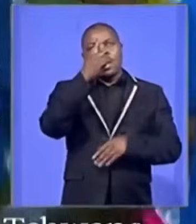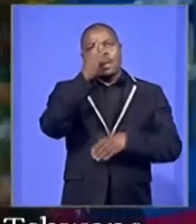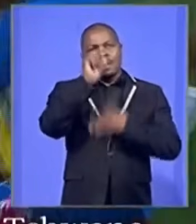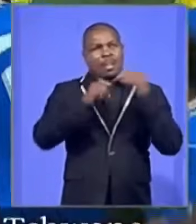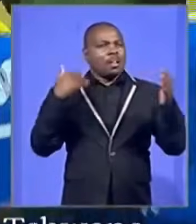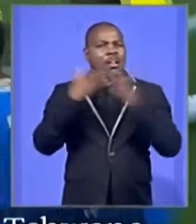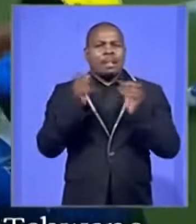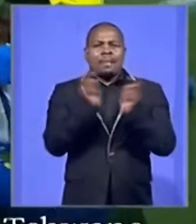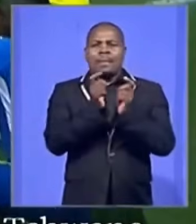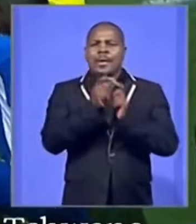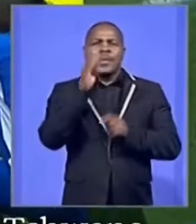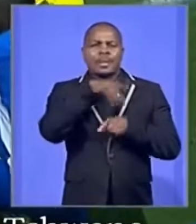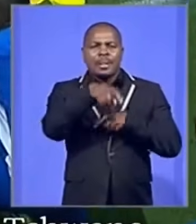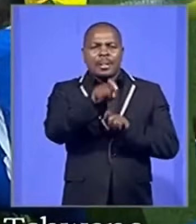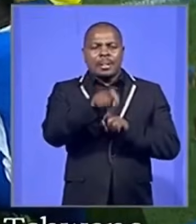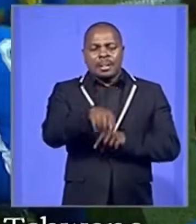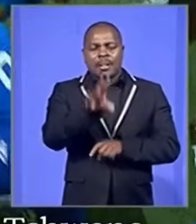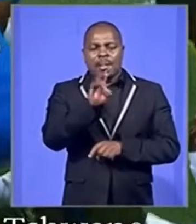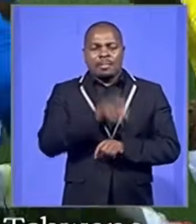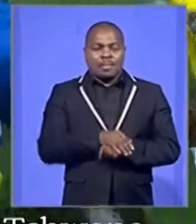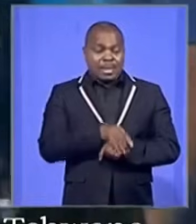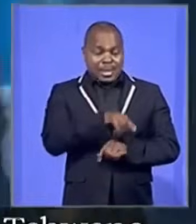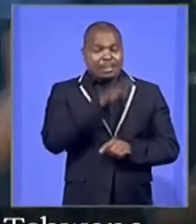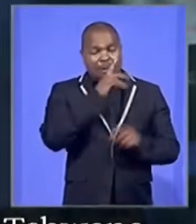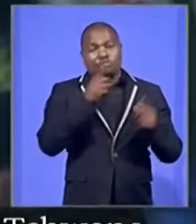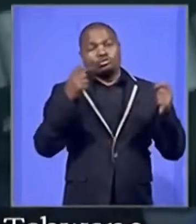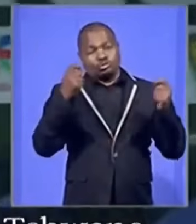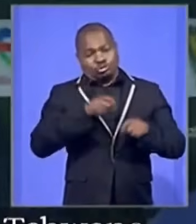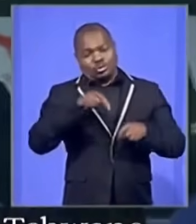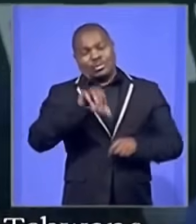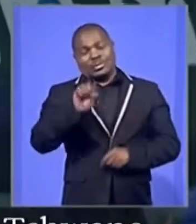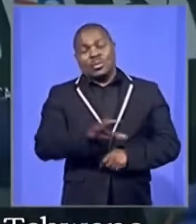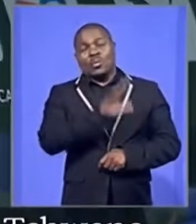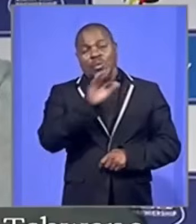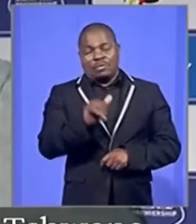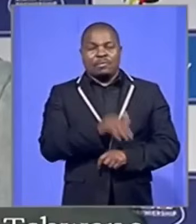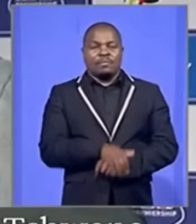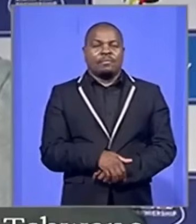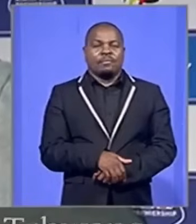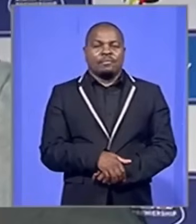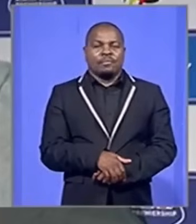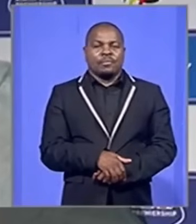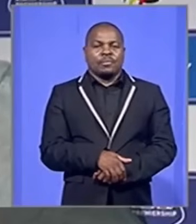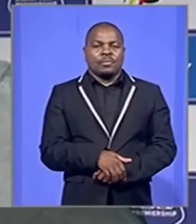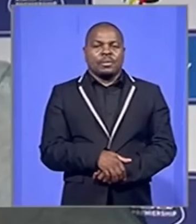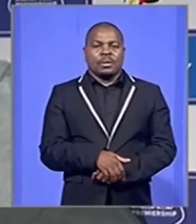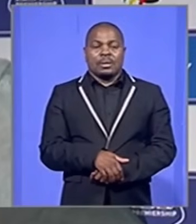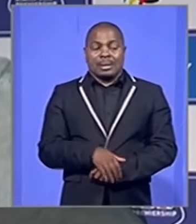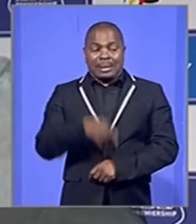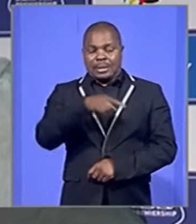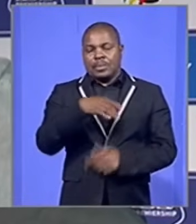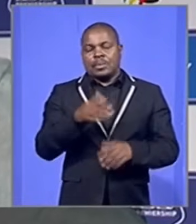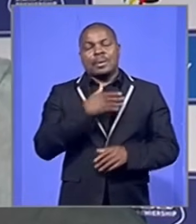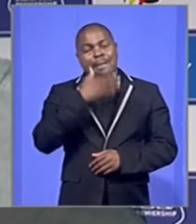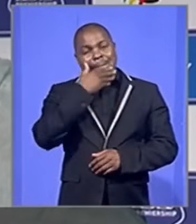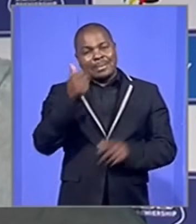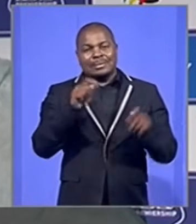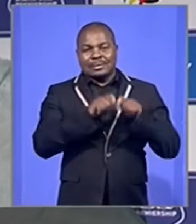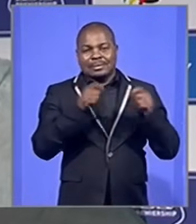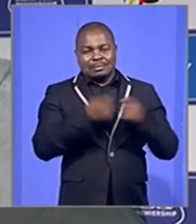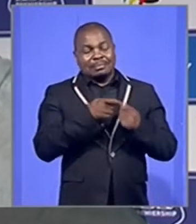Laboraro. Ho bontsha ka mo sehlopha se leng matla ka teng naheng. They've signed well, they've signed the best. So it's